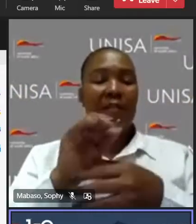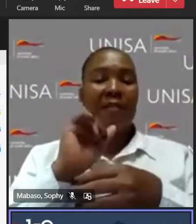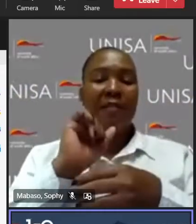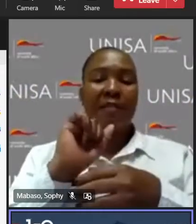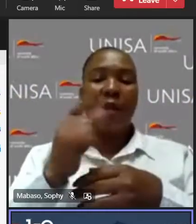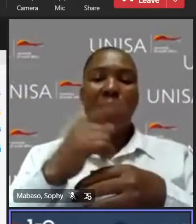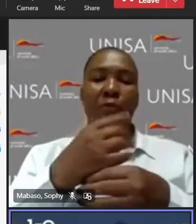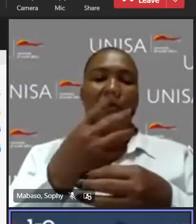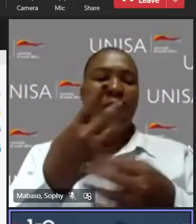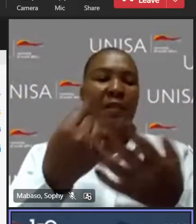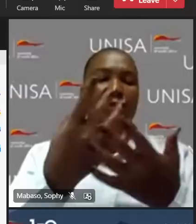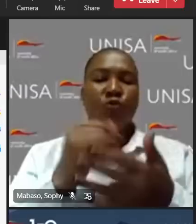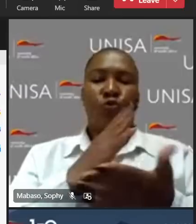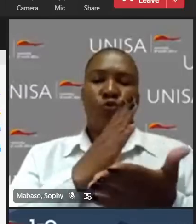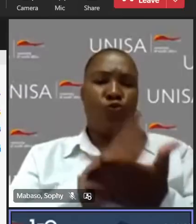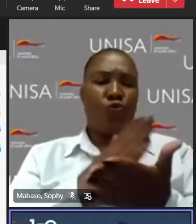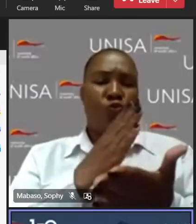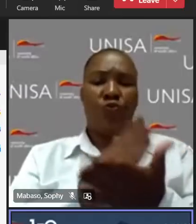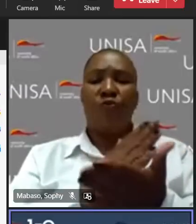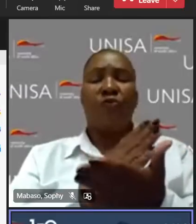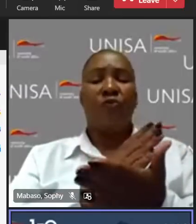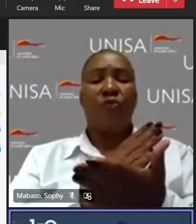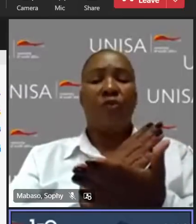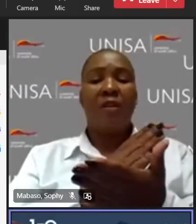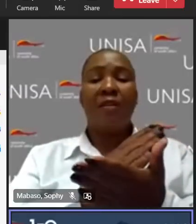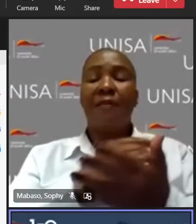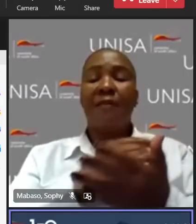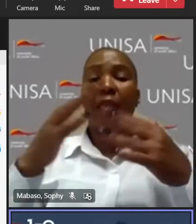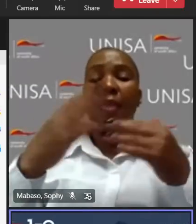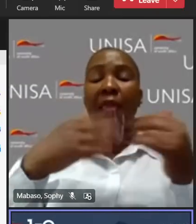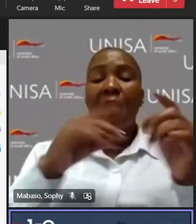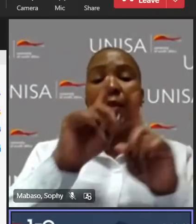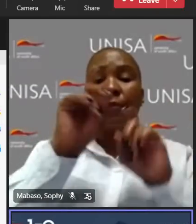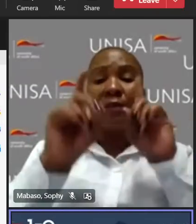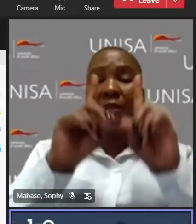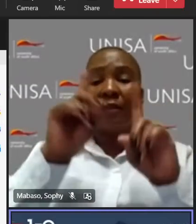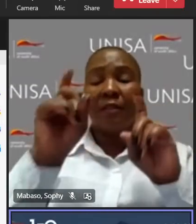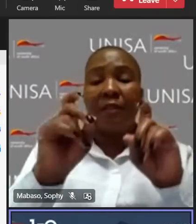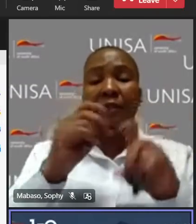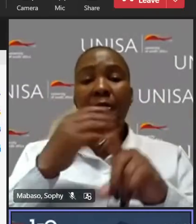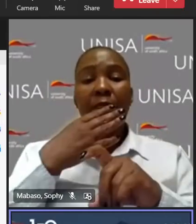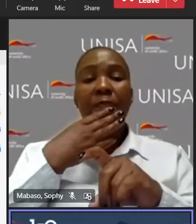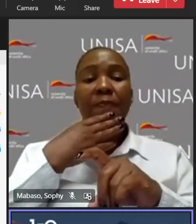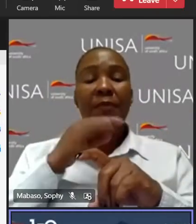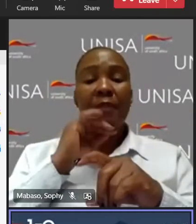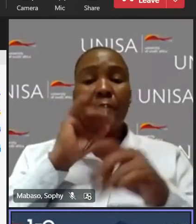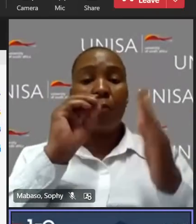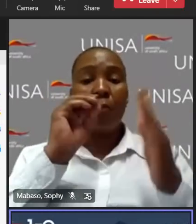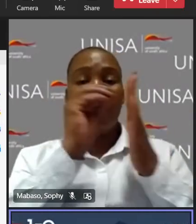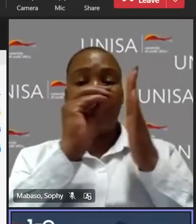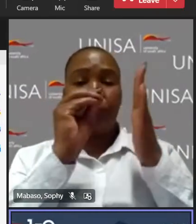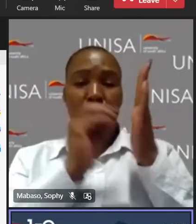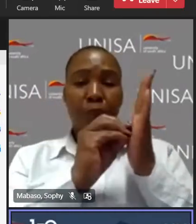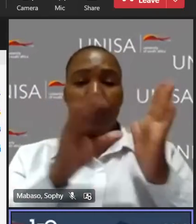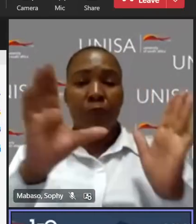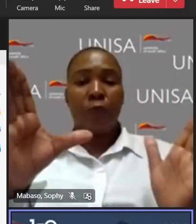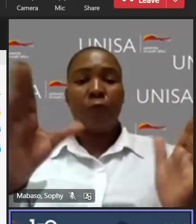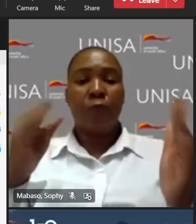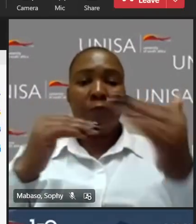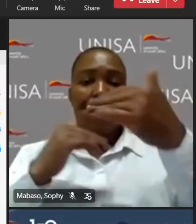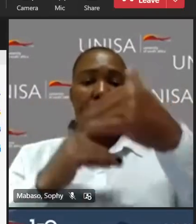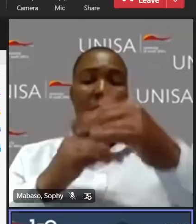uncertainties for you. If there are any questions, please put it in the chat box and I will try and